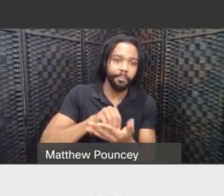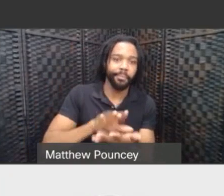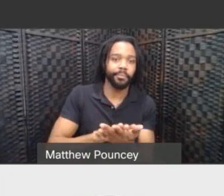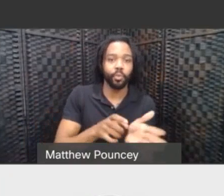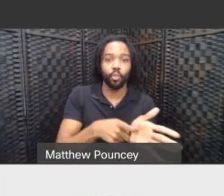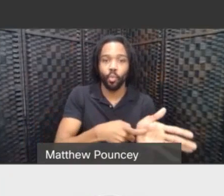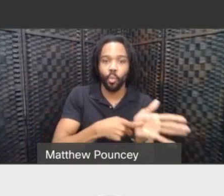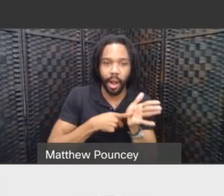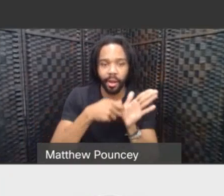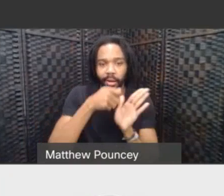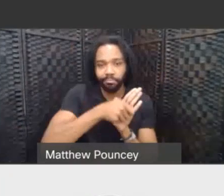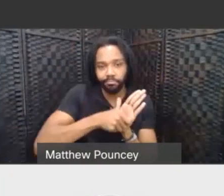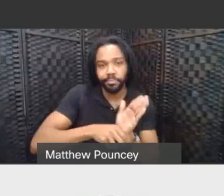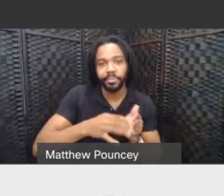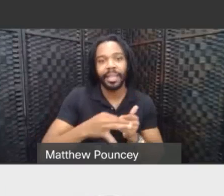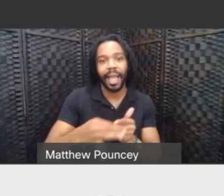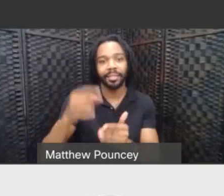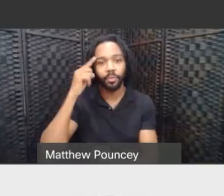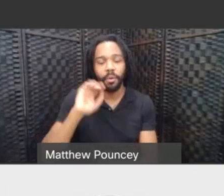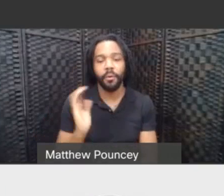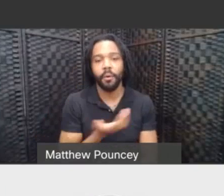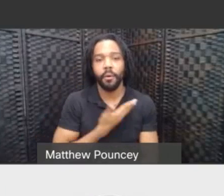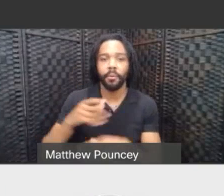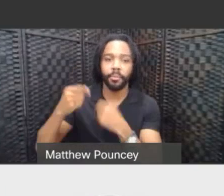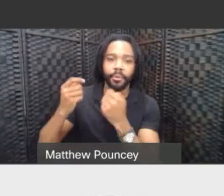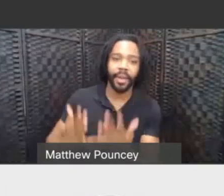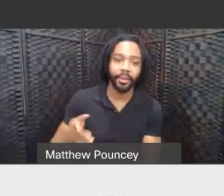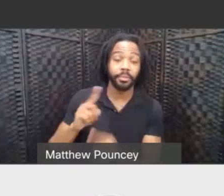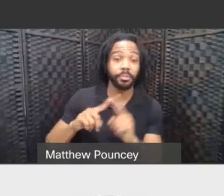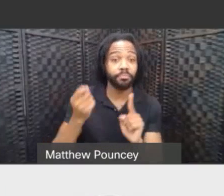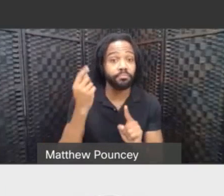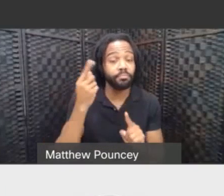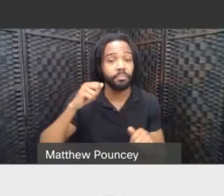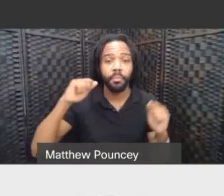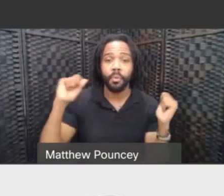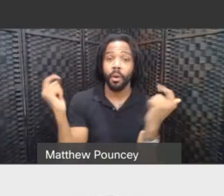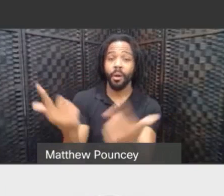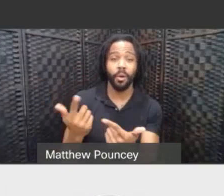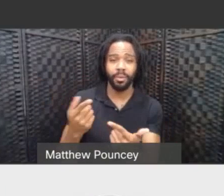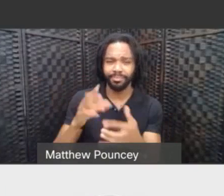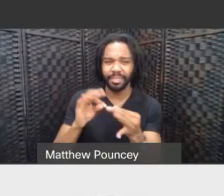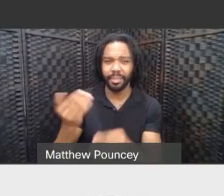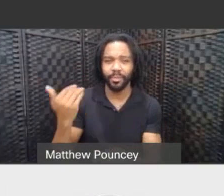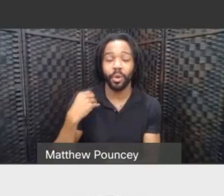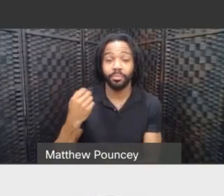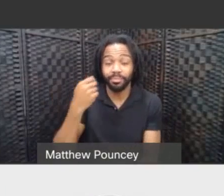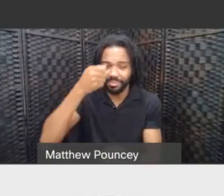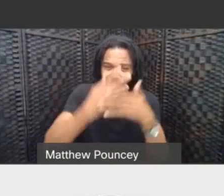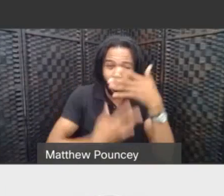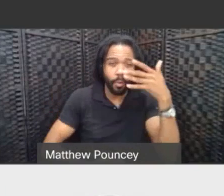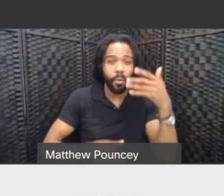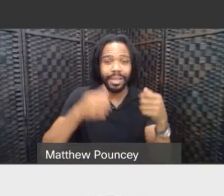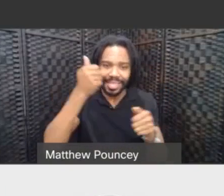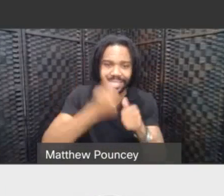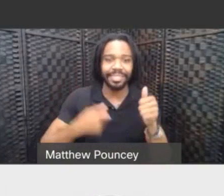required guidance for our providers. But all, as I've said before, all the mayor's orders that have gone out have said